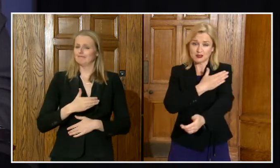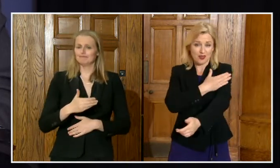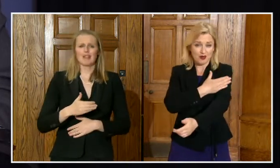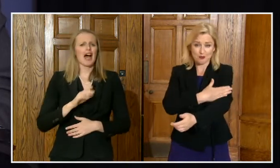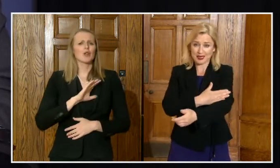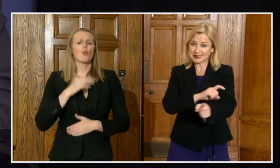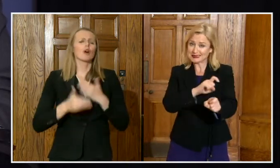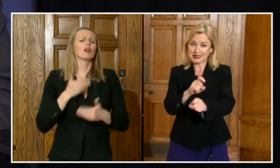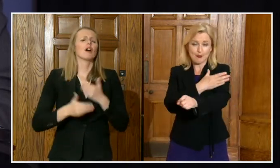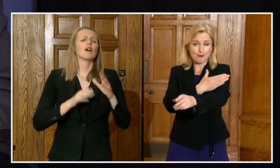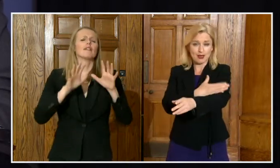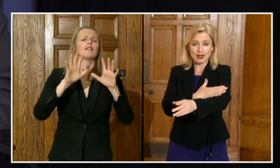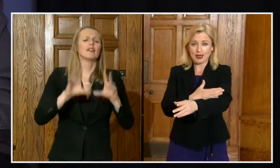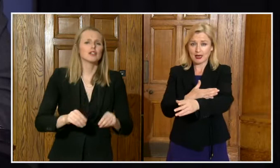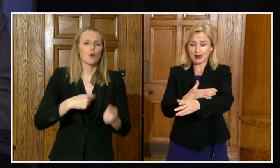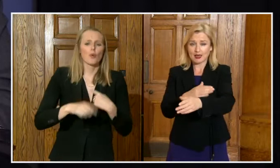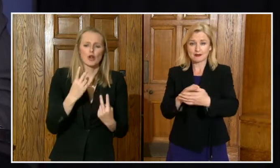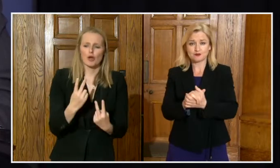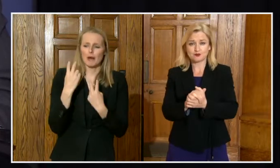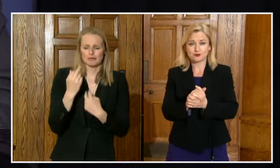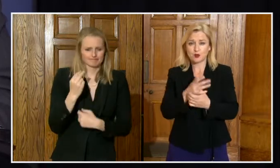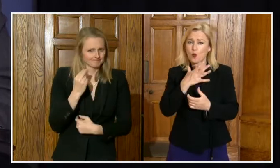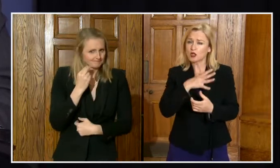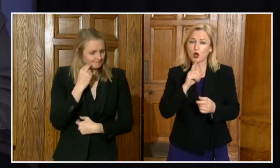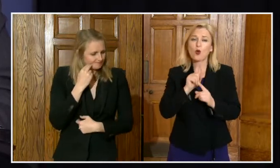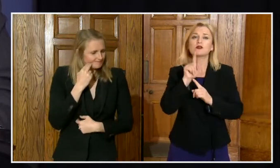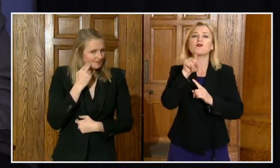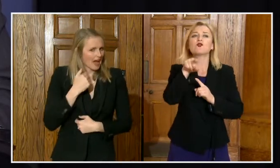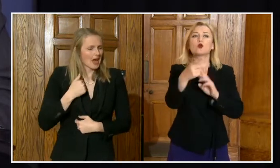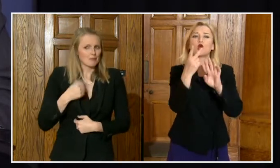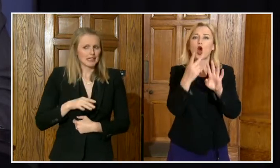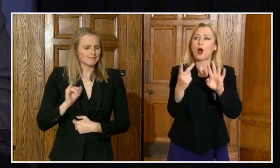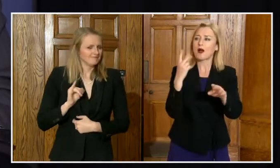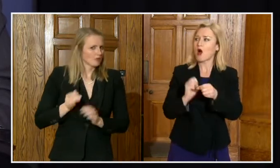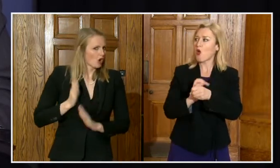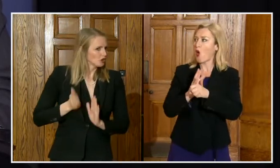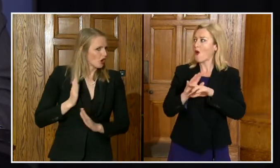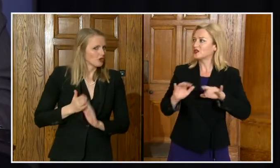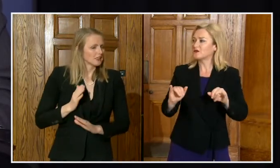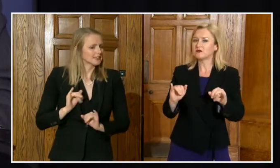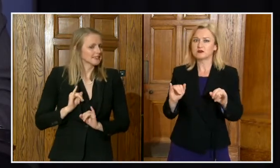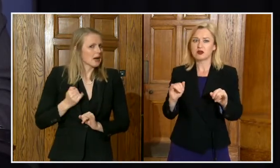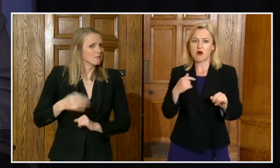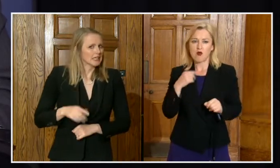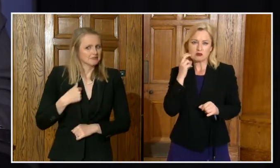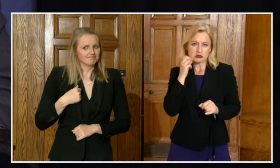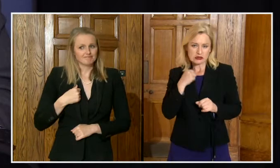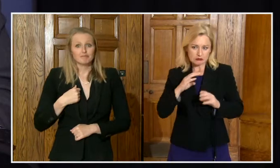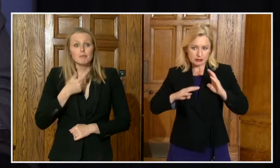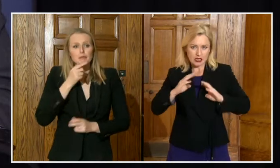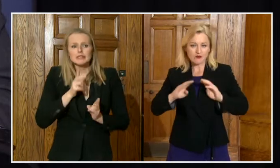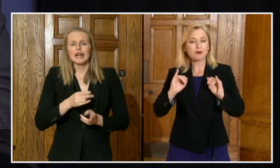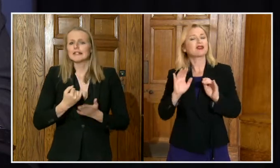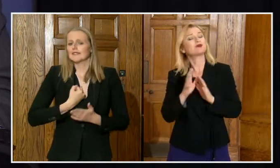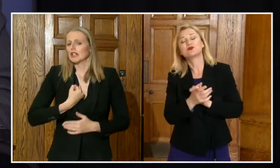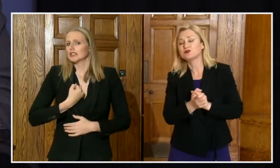back with any regrets as to the actions that we took at this time, the action that we took to protect ourselves, to protect others,